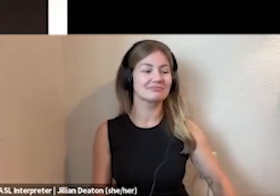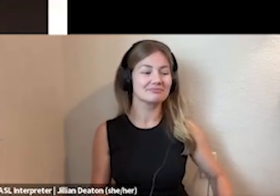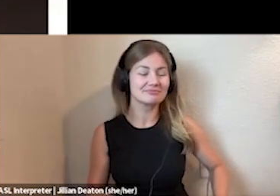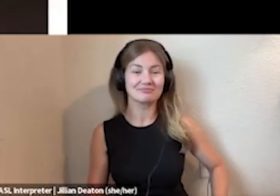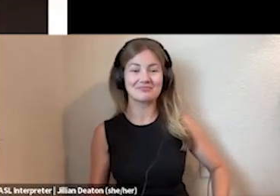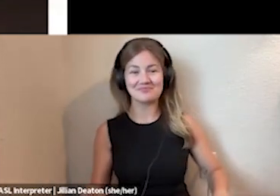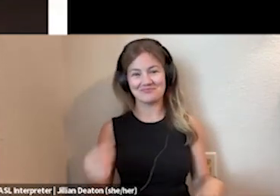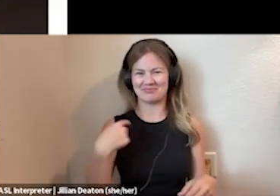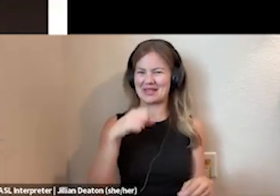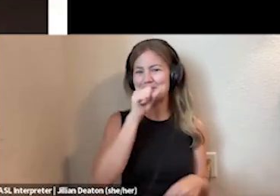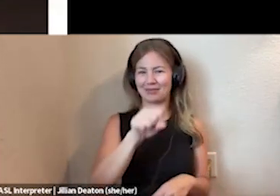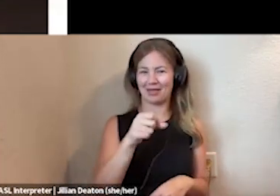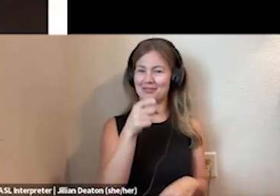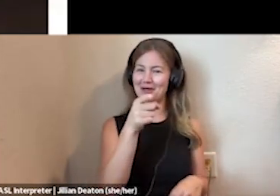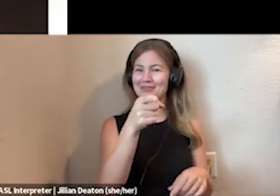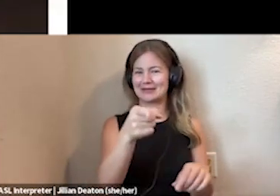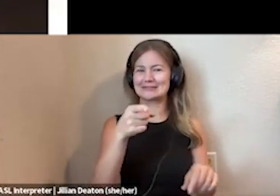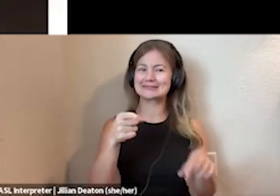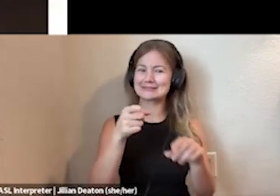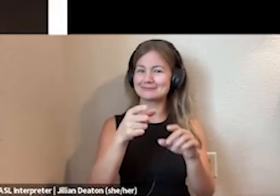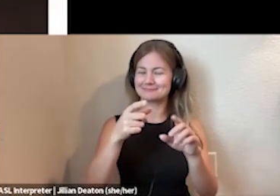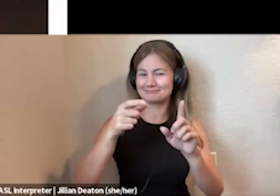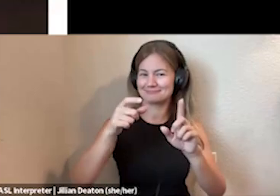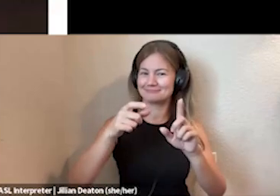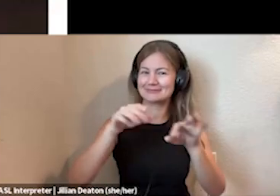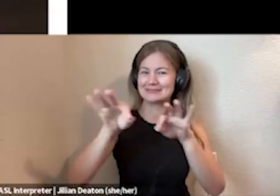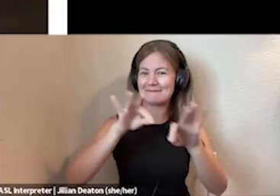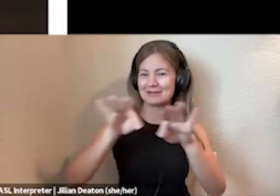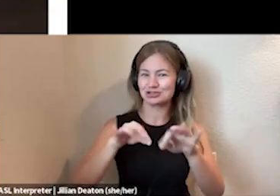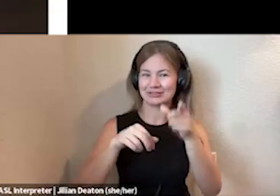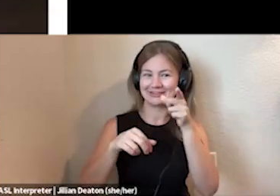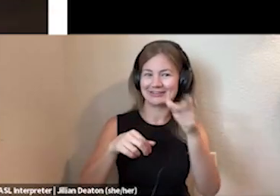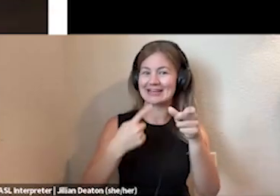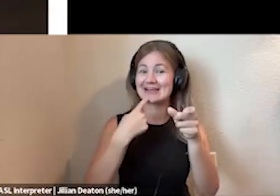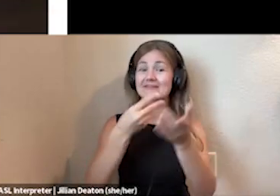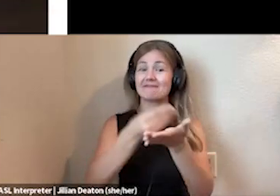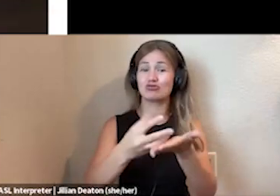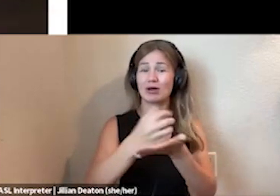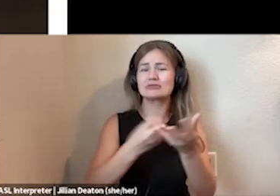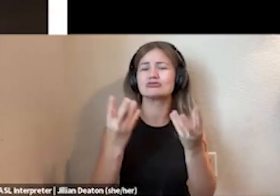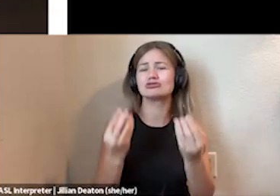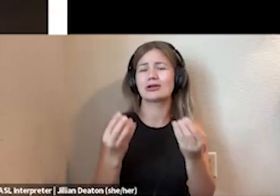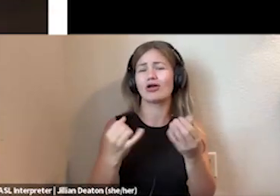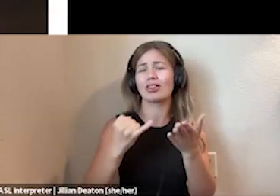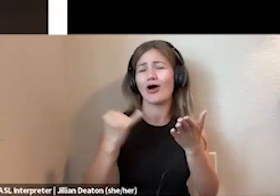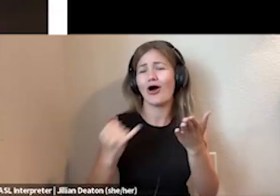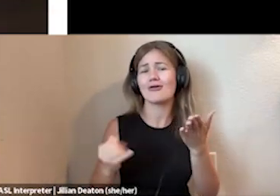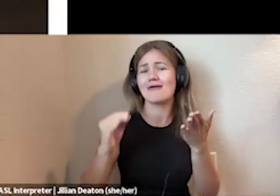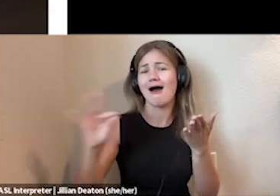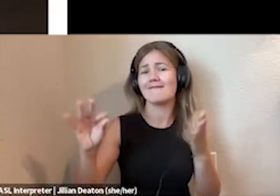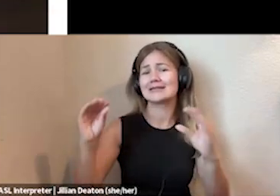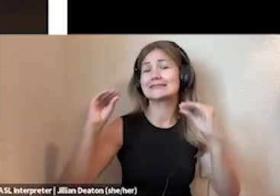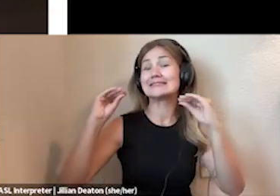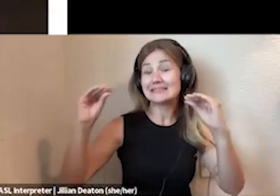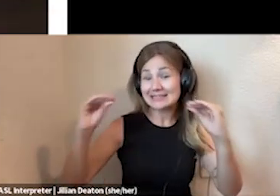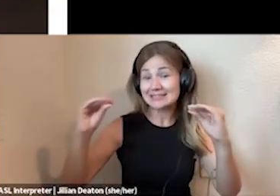I love this definition, which says fundraising is the gentle art of teaching the joy